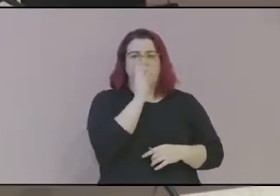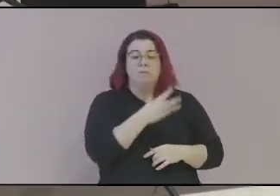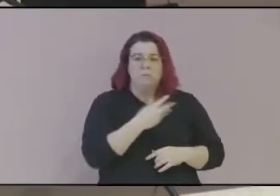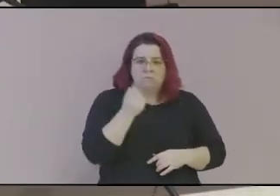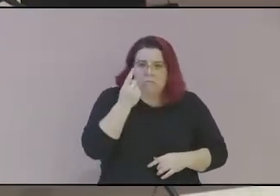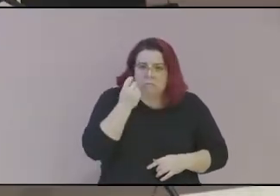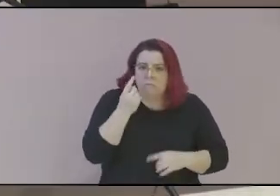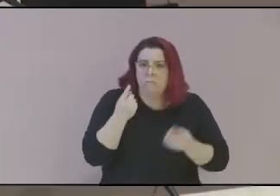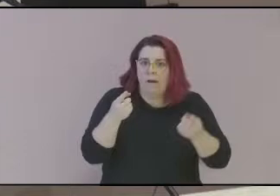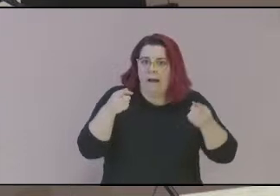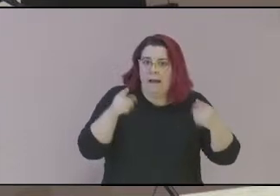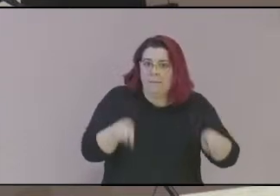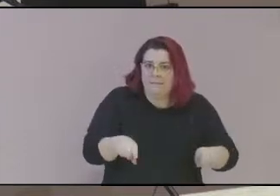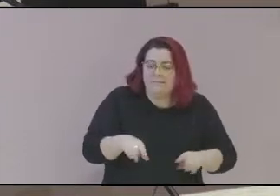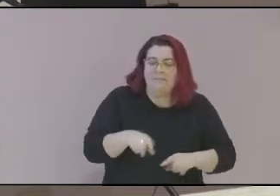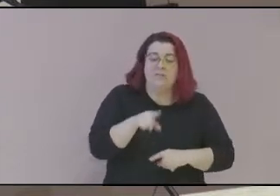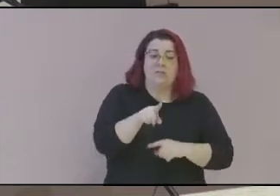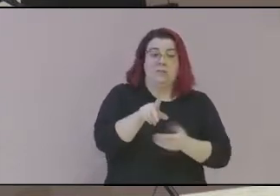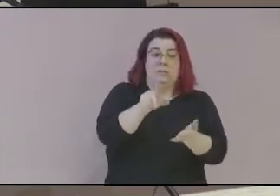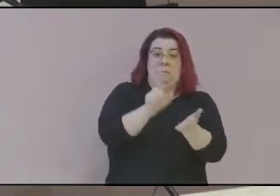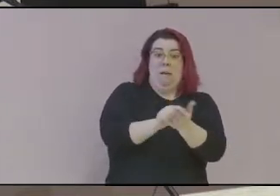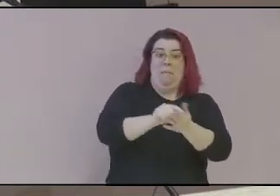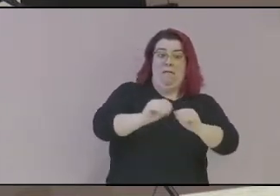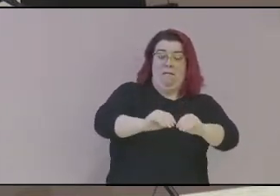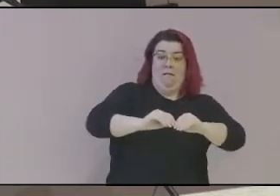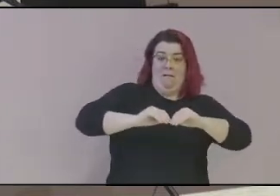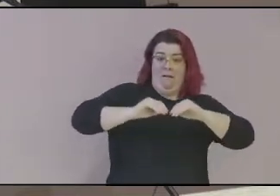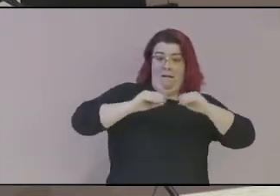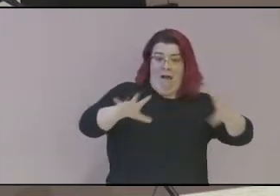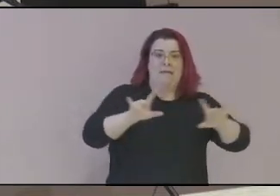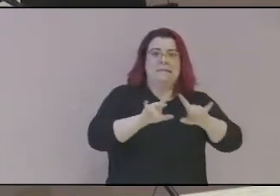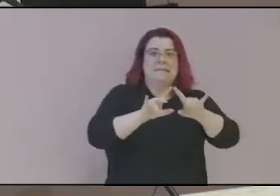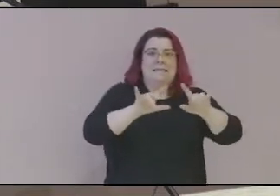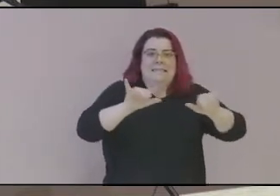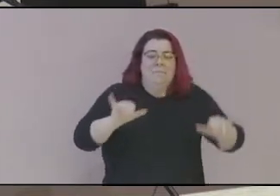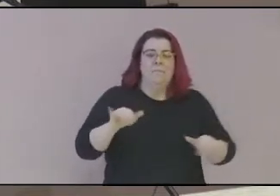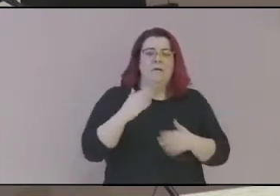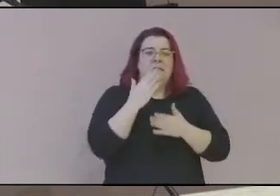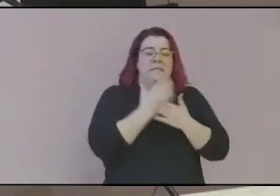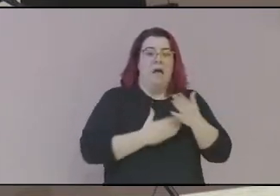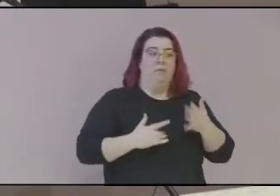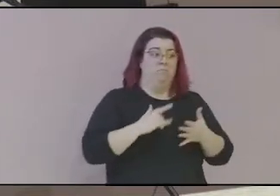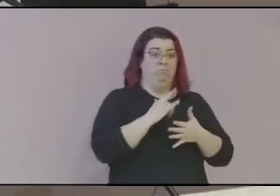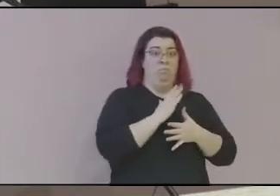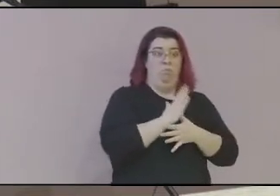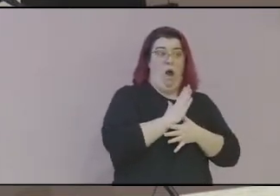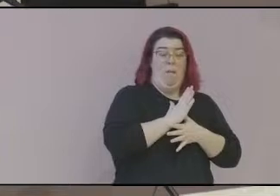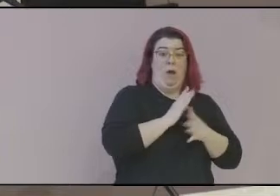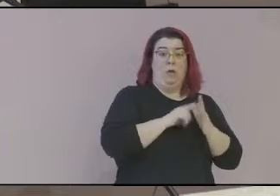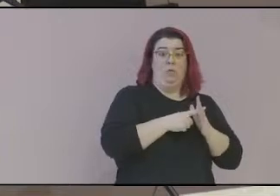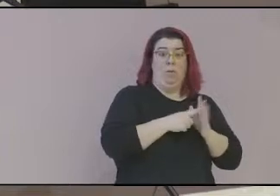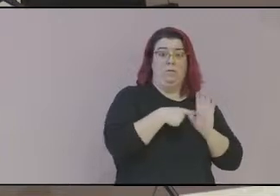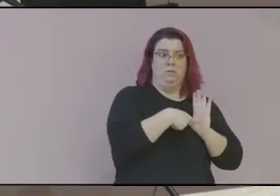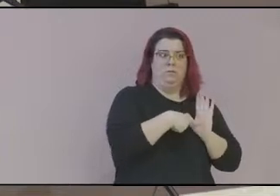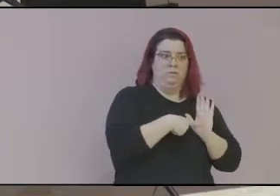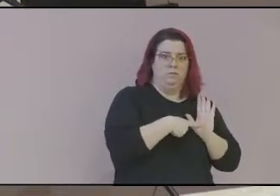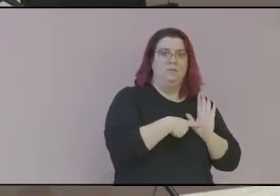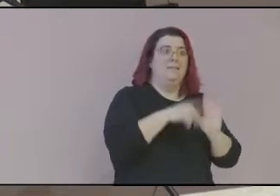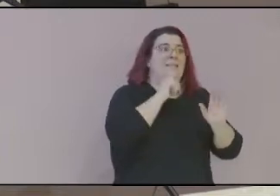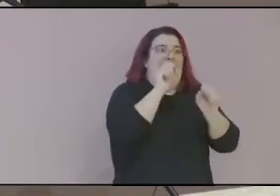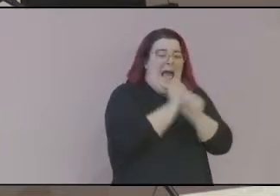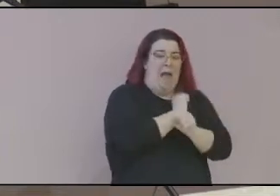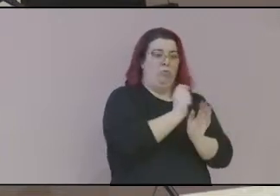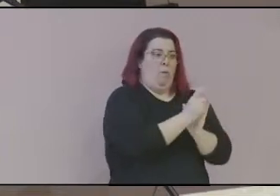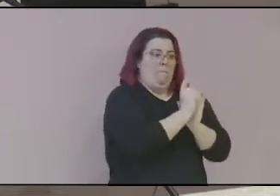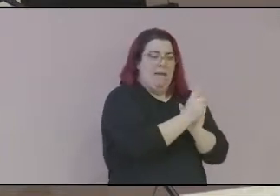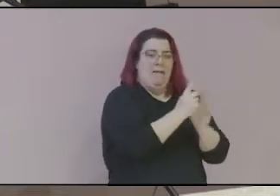article, she actually posted some of the primary sources, the minutes, online, which then were taken down.